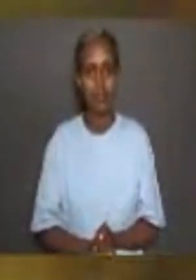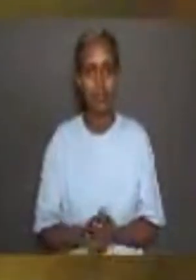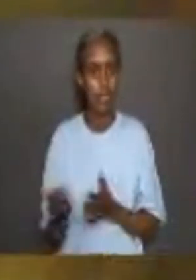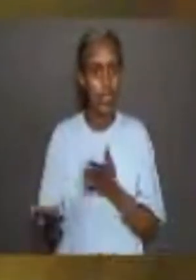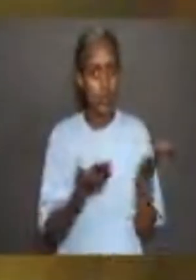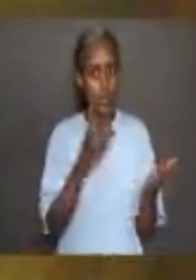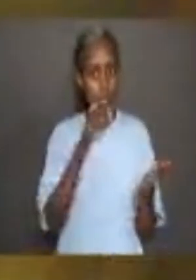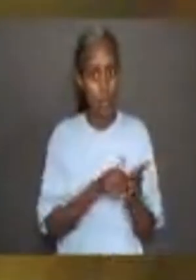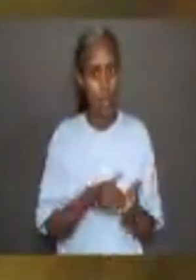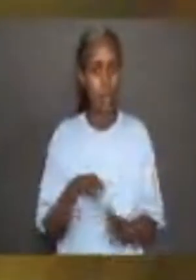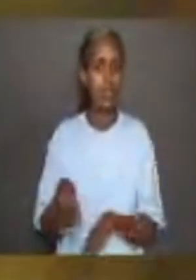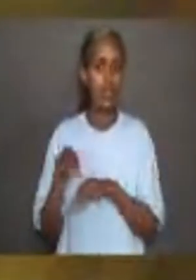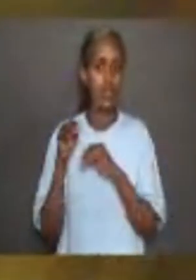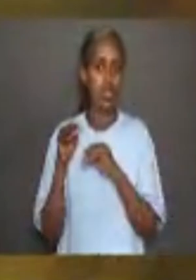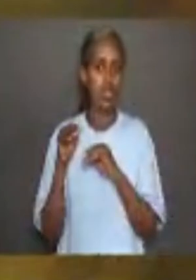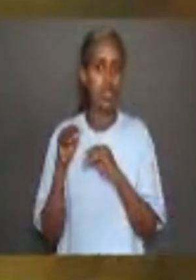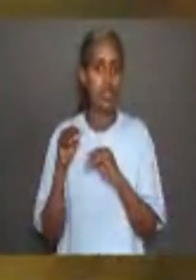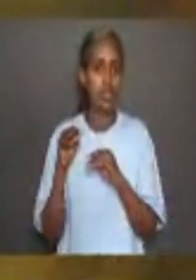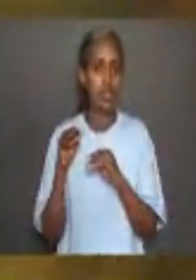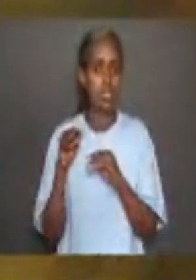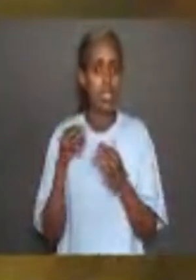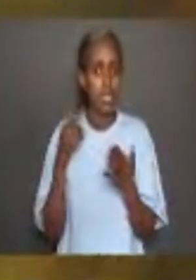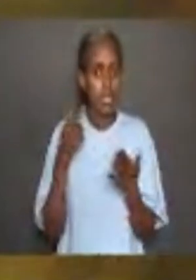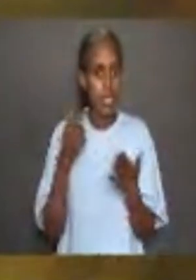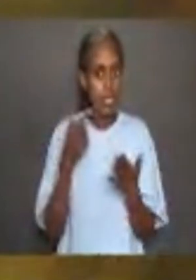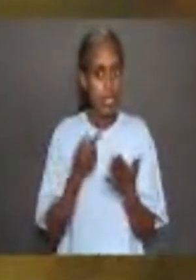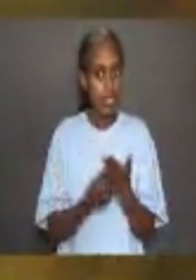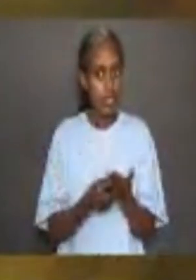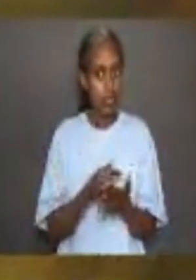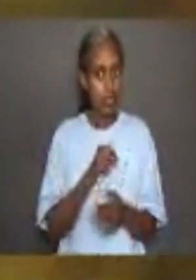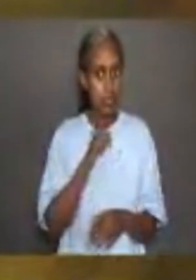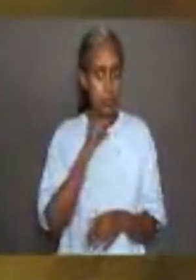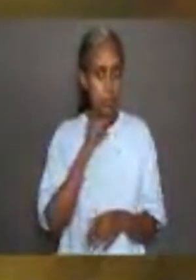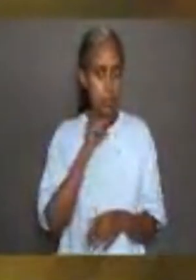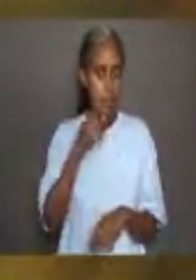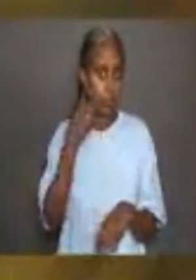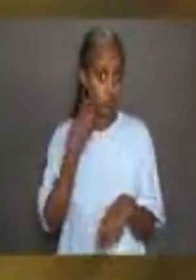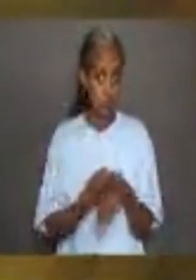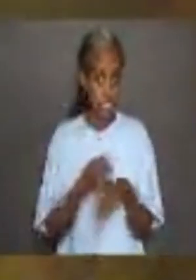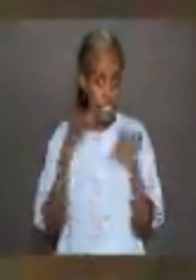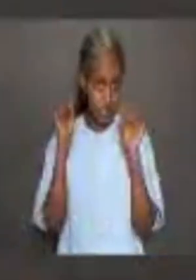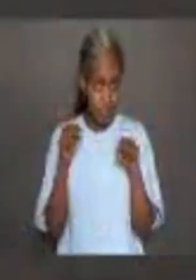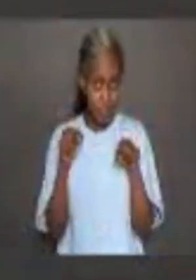Welcome back, students. This was not too difficult, was it?